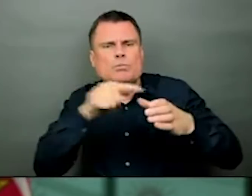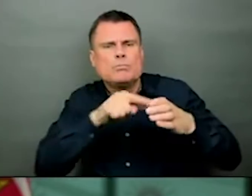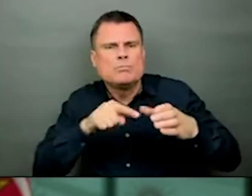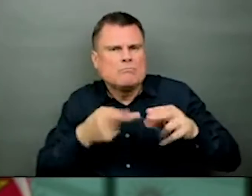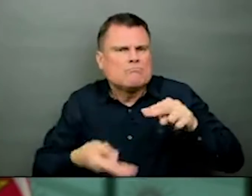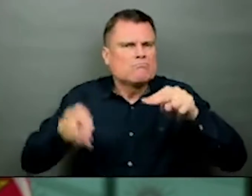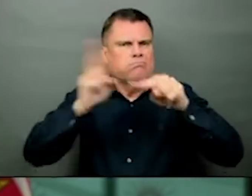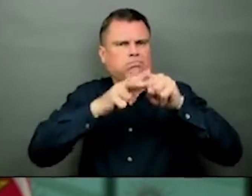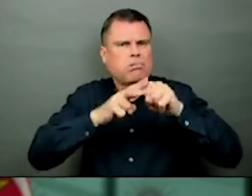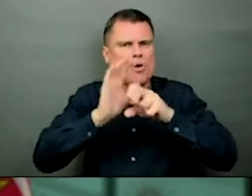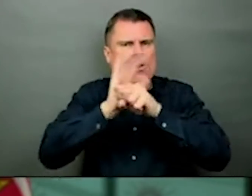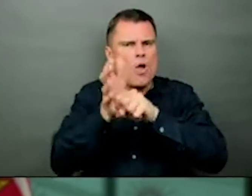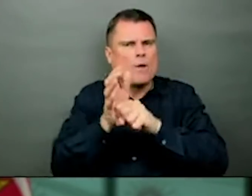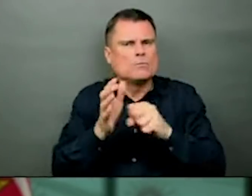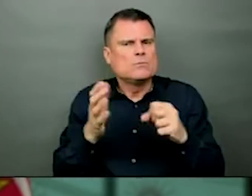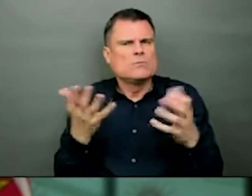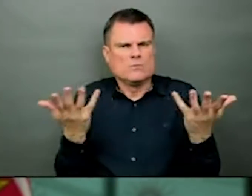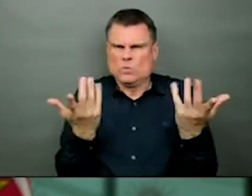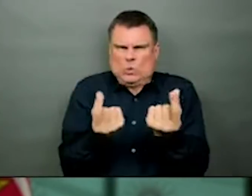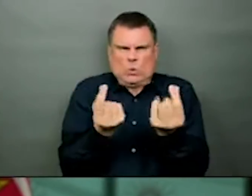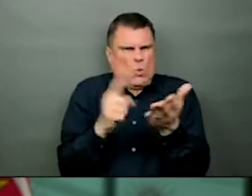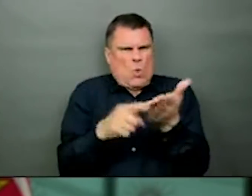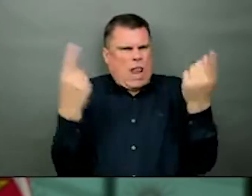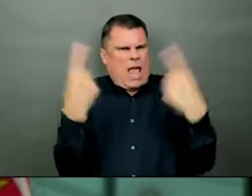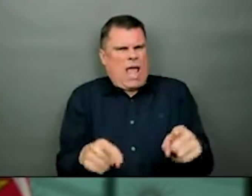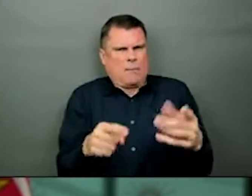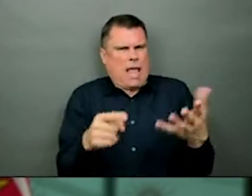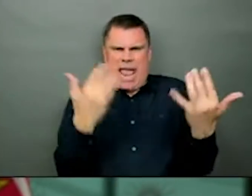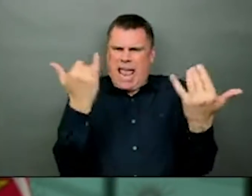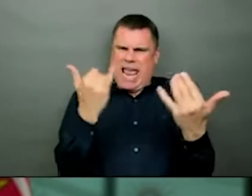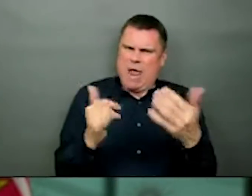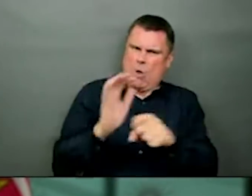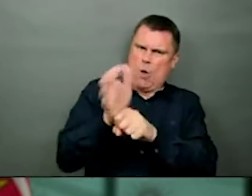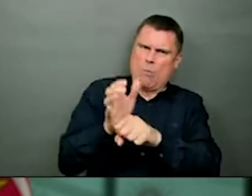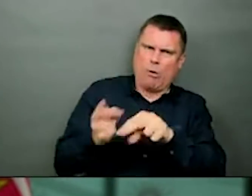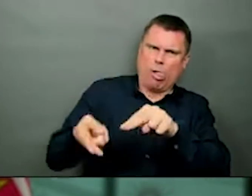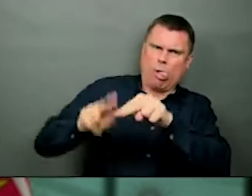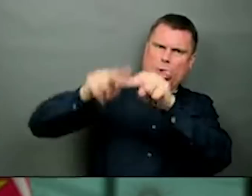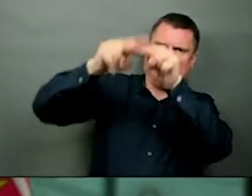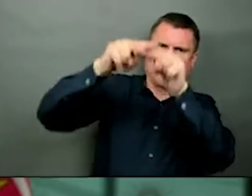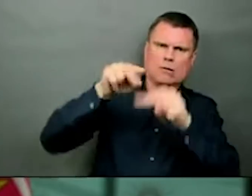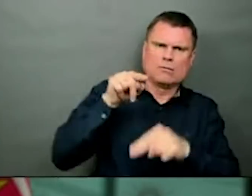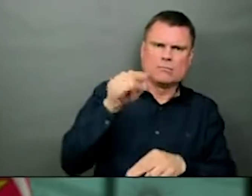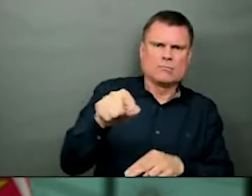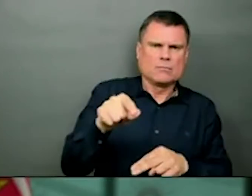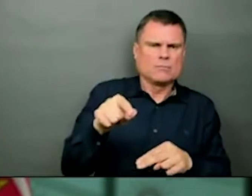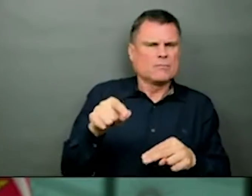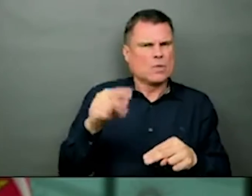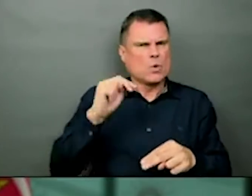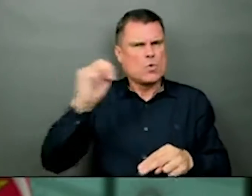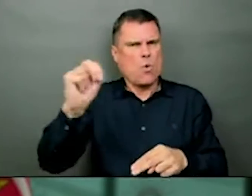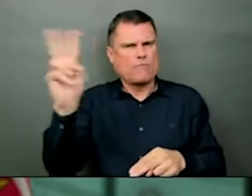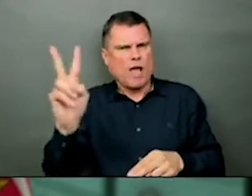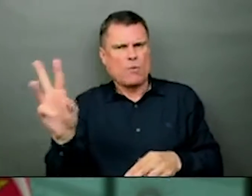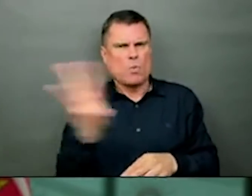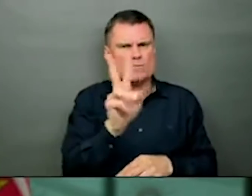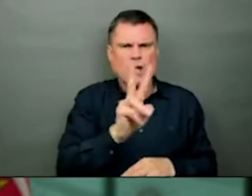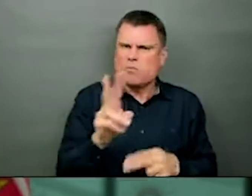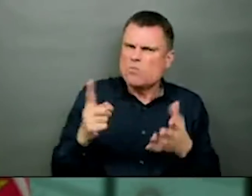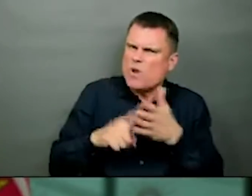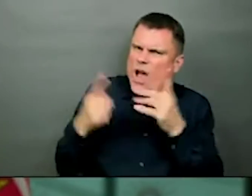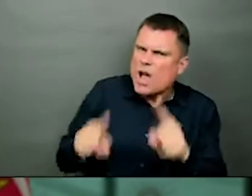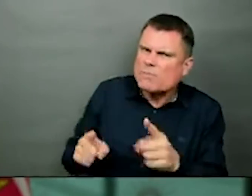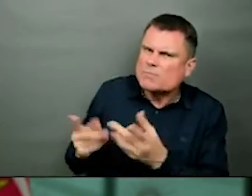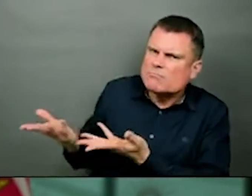of activities are involved in the spread that we're seeing. So actually, I don't have that information specifically about the